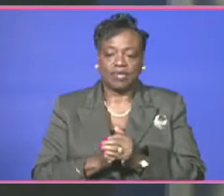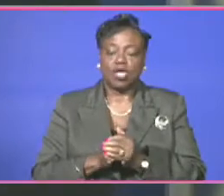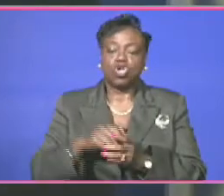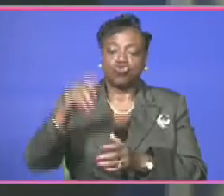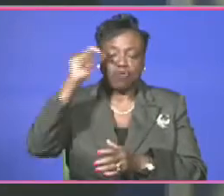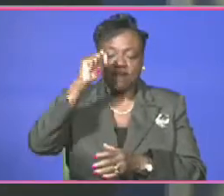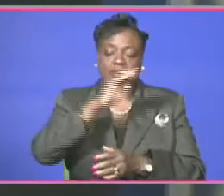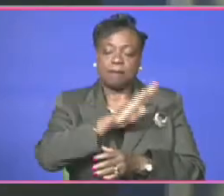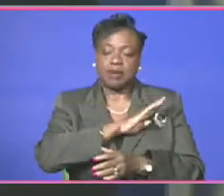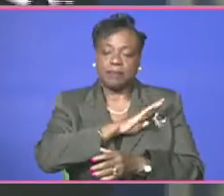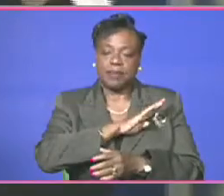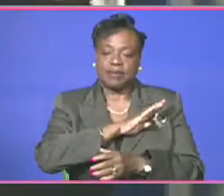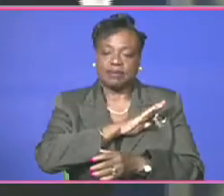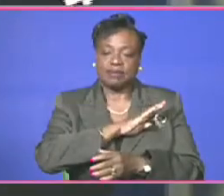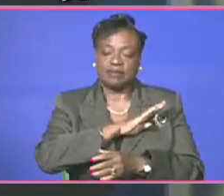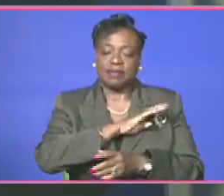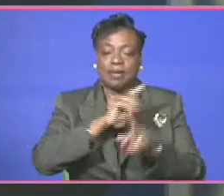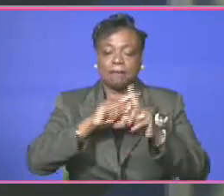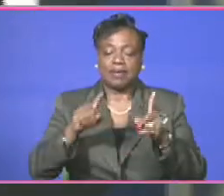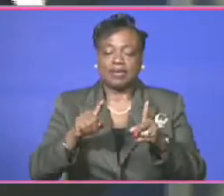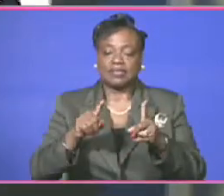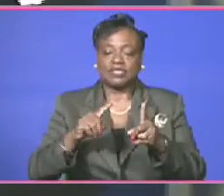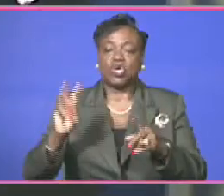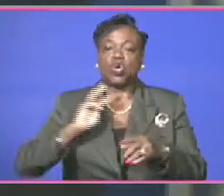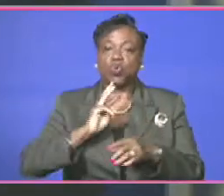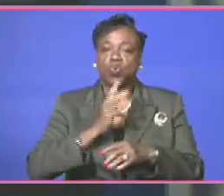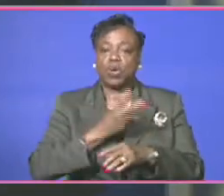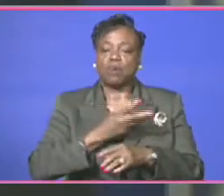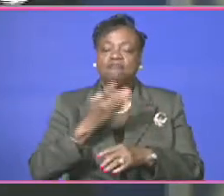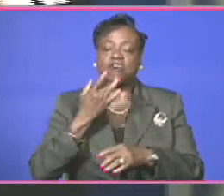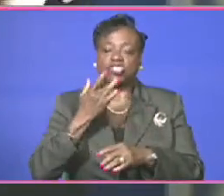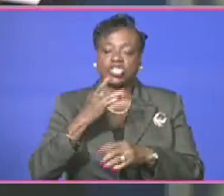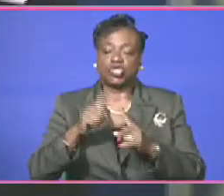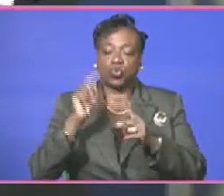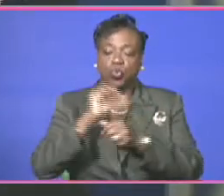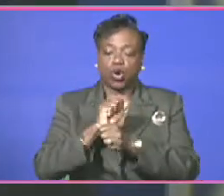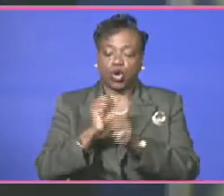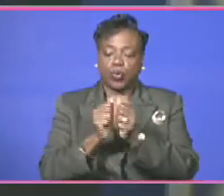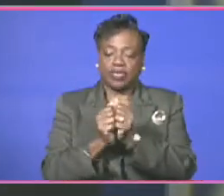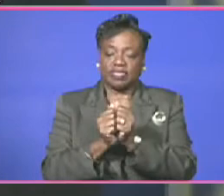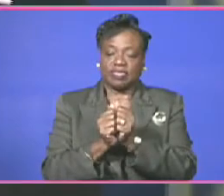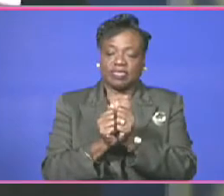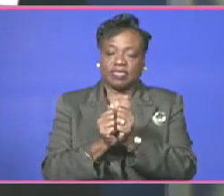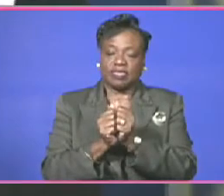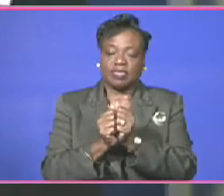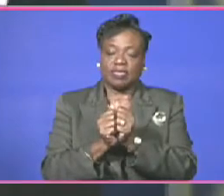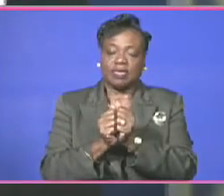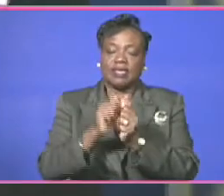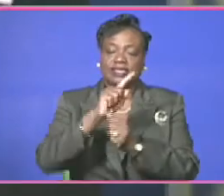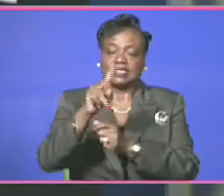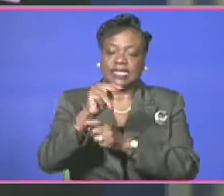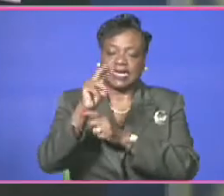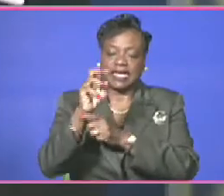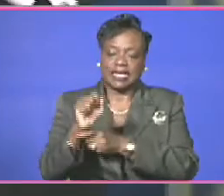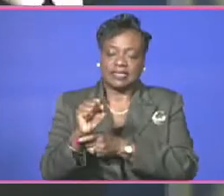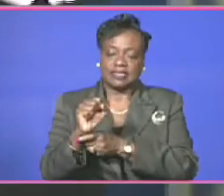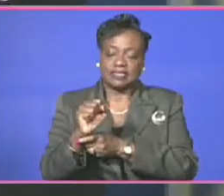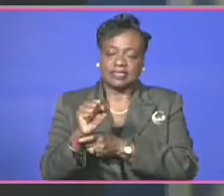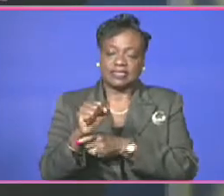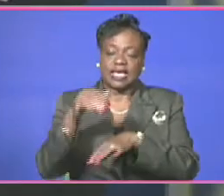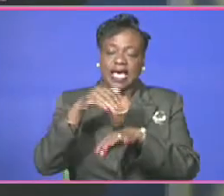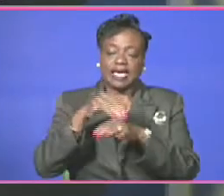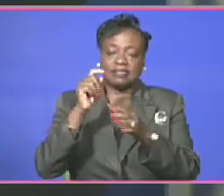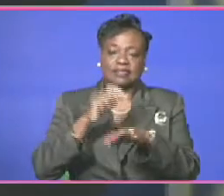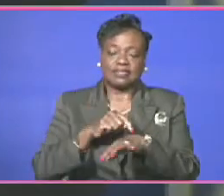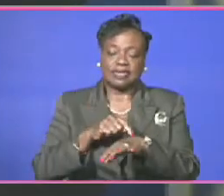Burbick, all those guys. But we were fortunate. I was fortunate to work for the Broadcasting Corporation of the Bahamas at the time